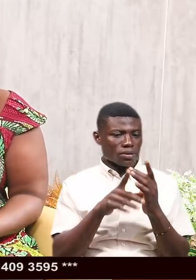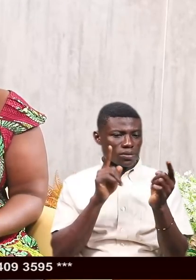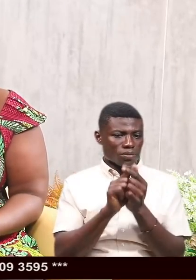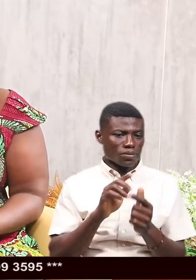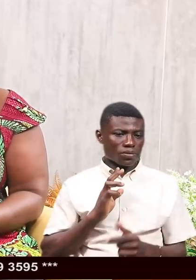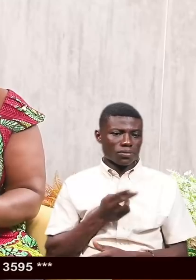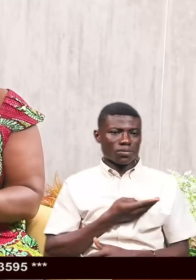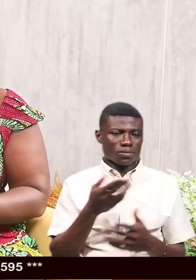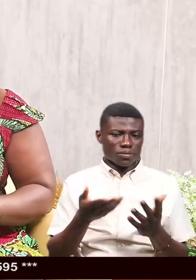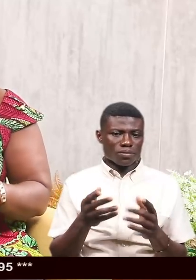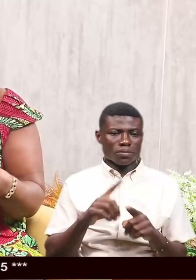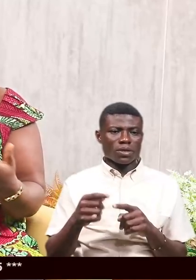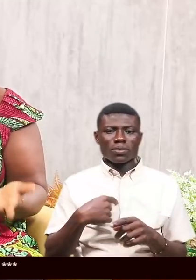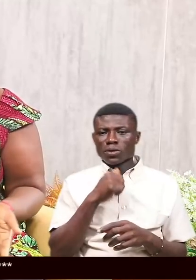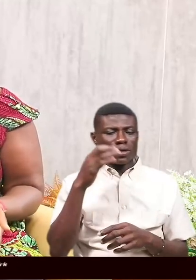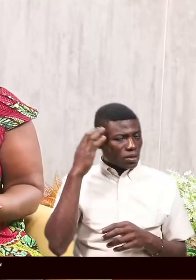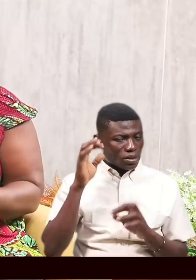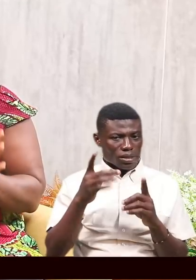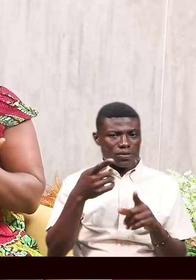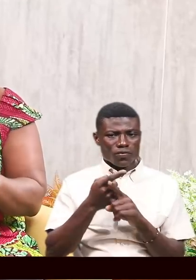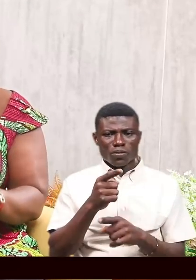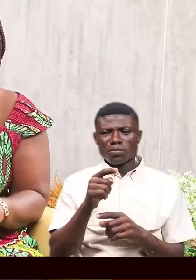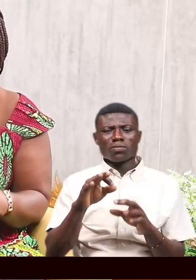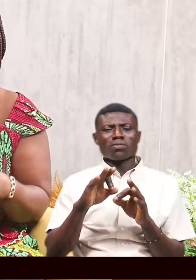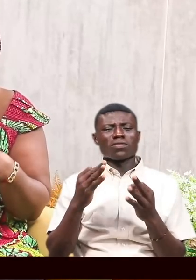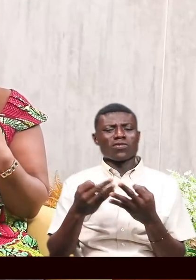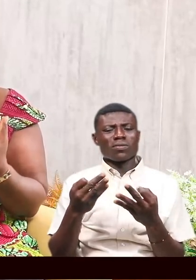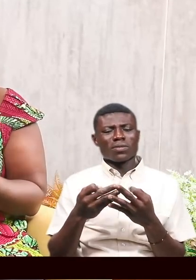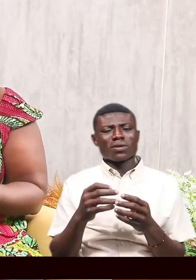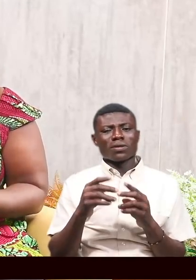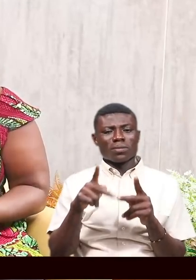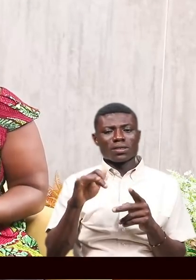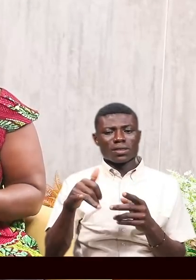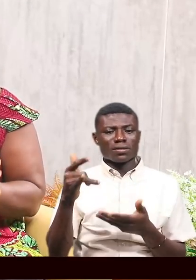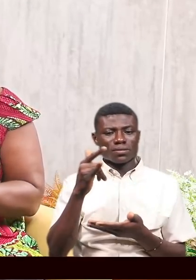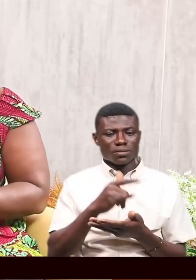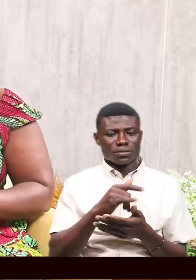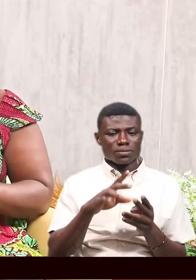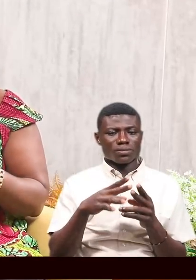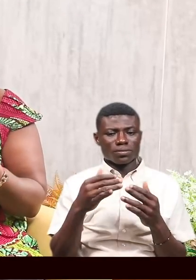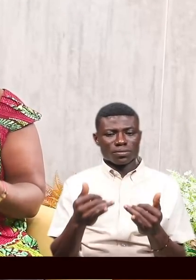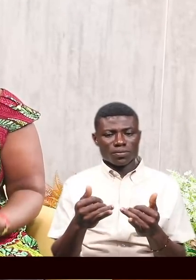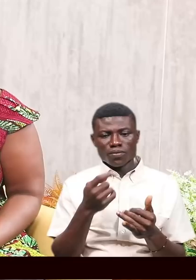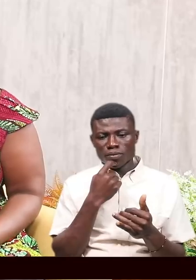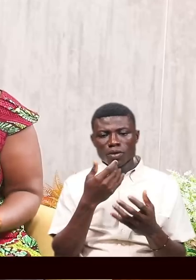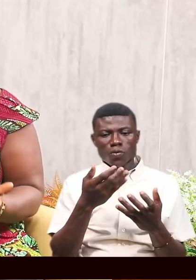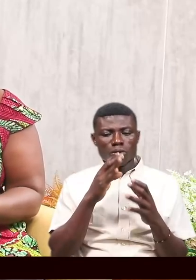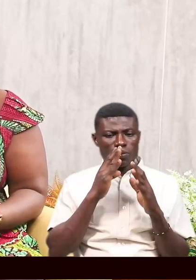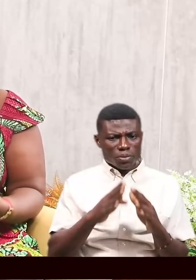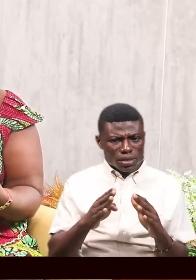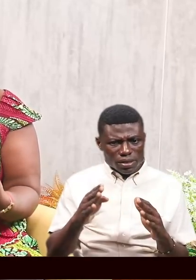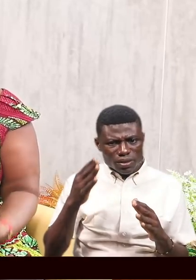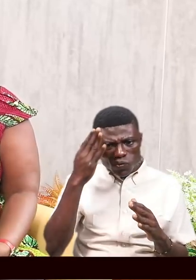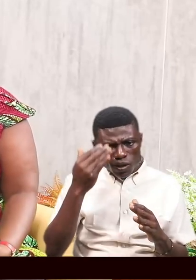so ma nti bibia mfi wo mo ho ni ono se waba na ni ntu be kon ono so so hia peace of mind that me